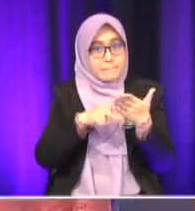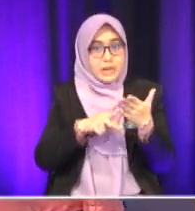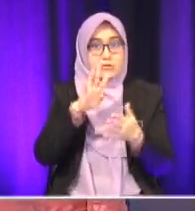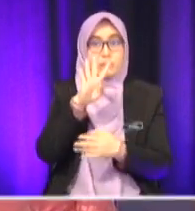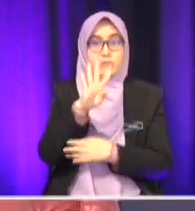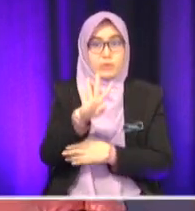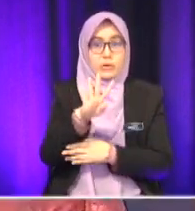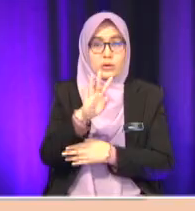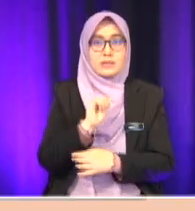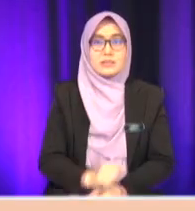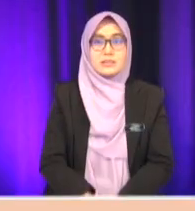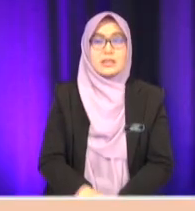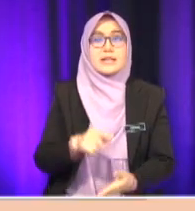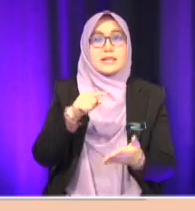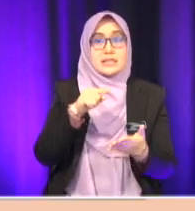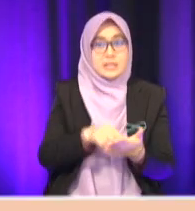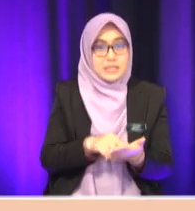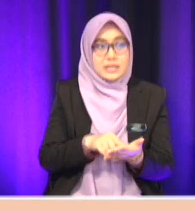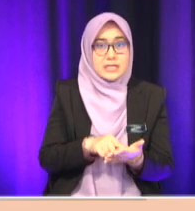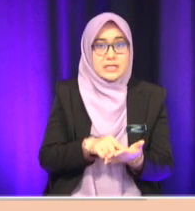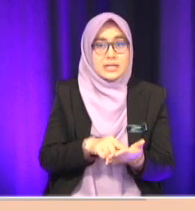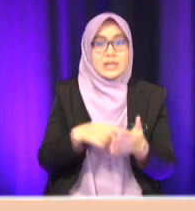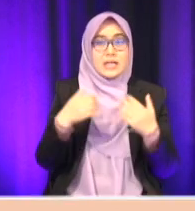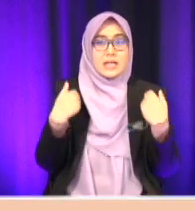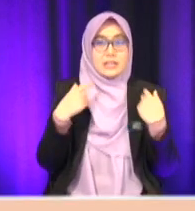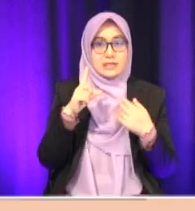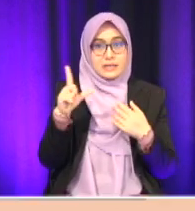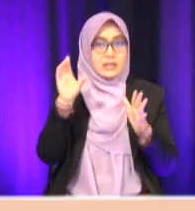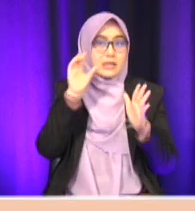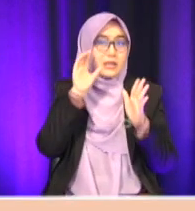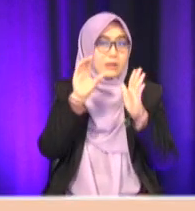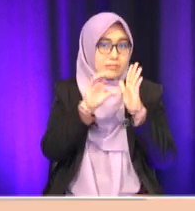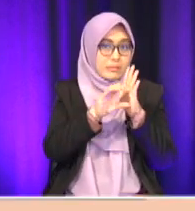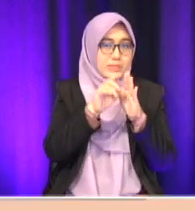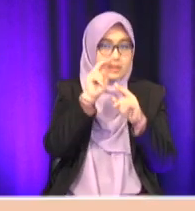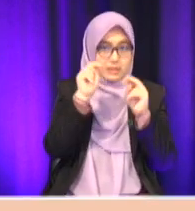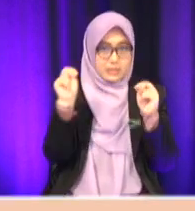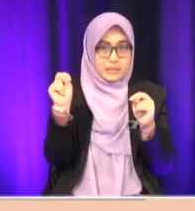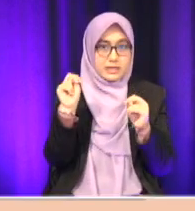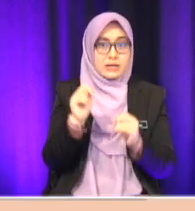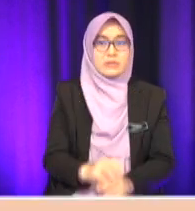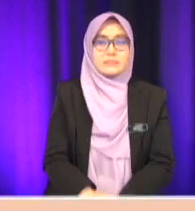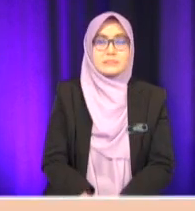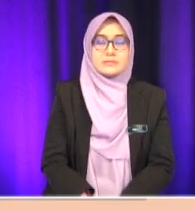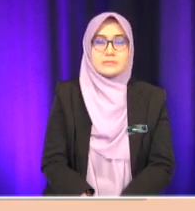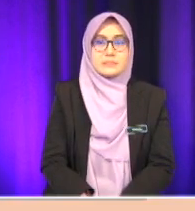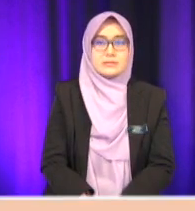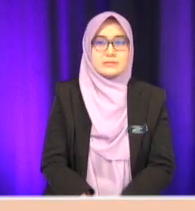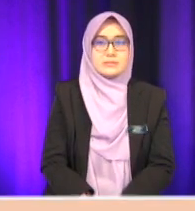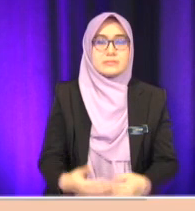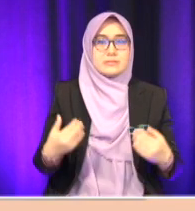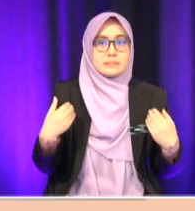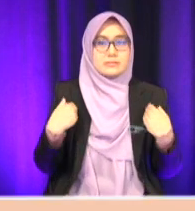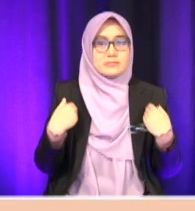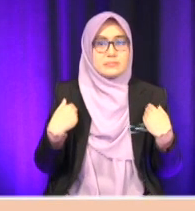it looks like in the paper itself. We have the text and we have one page for the